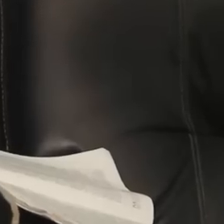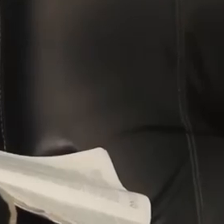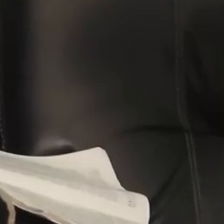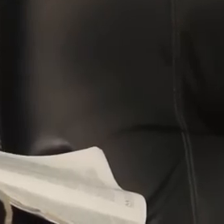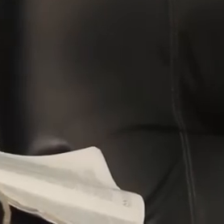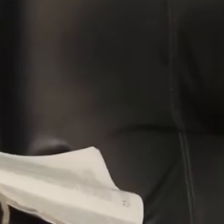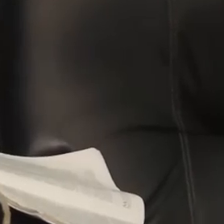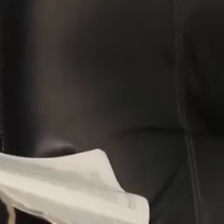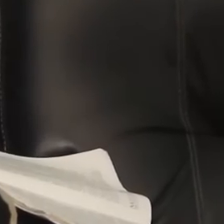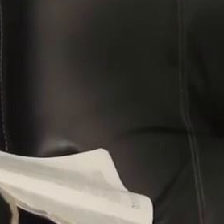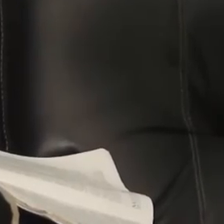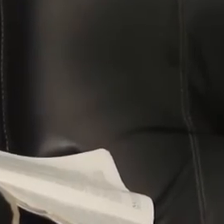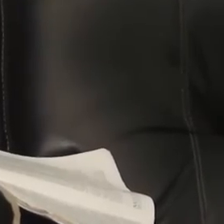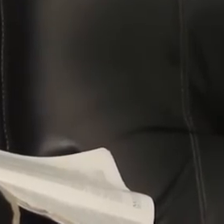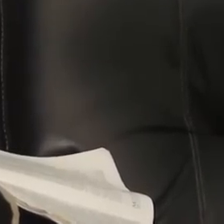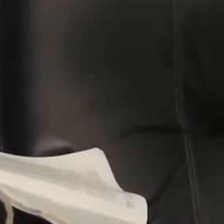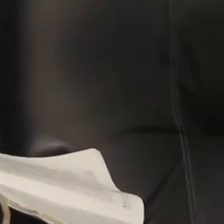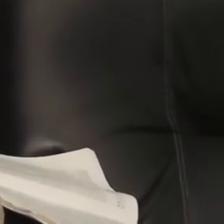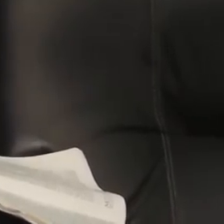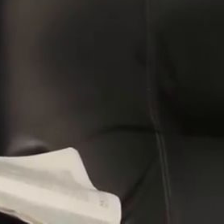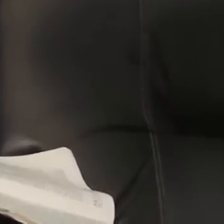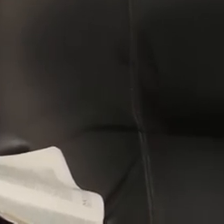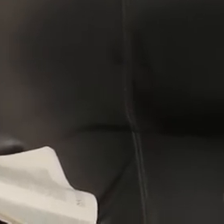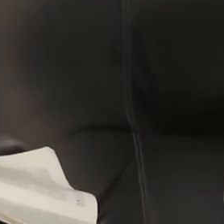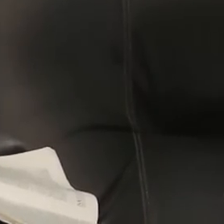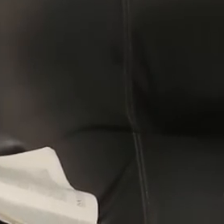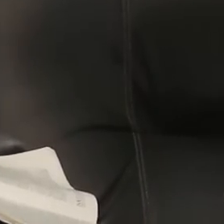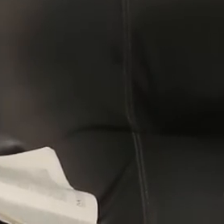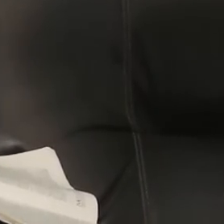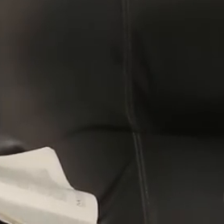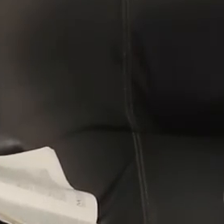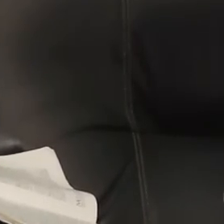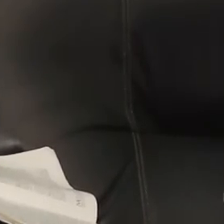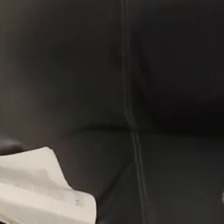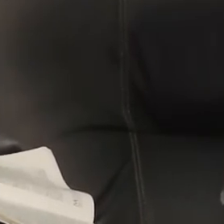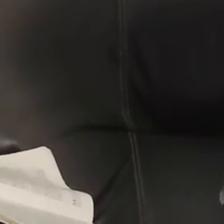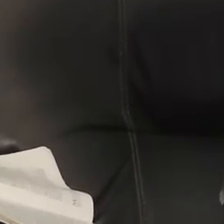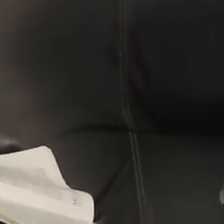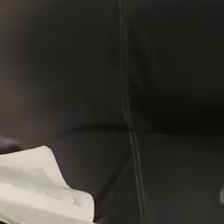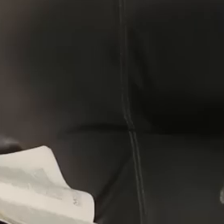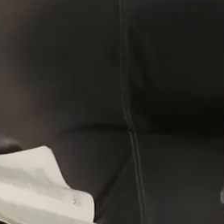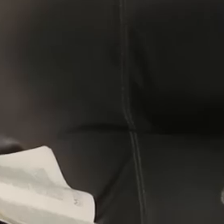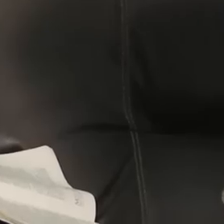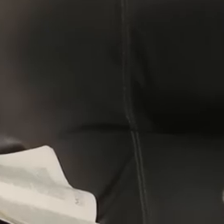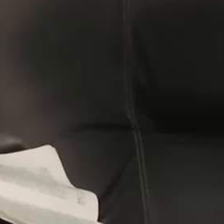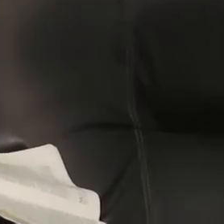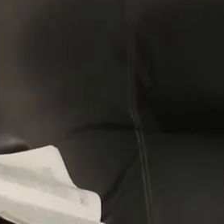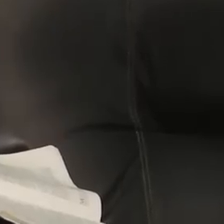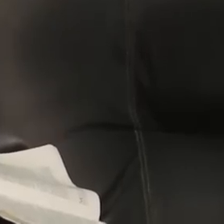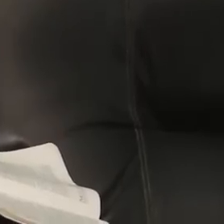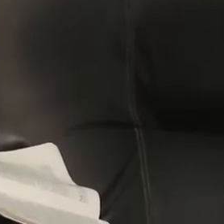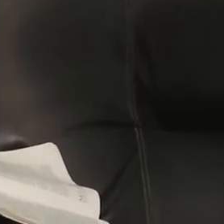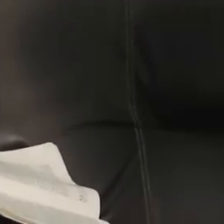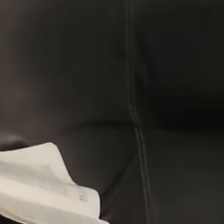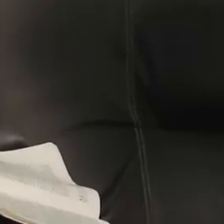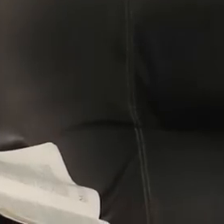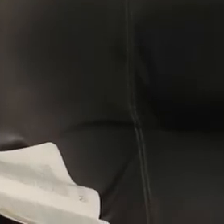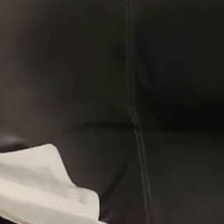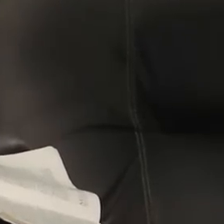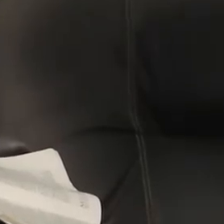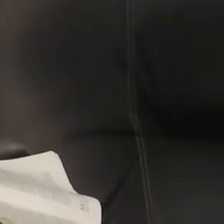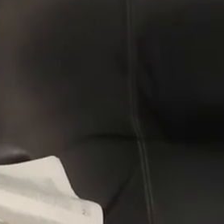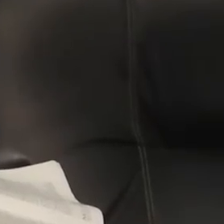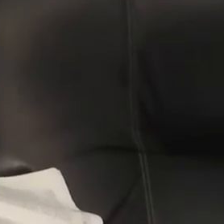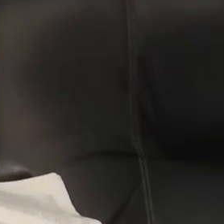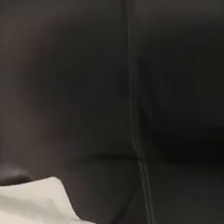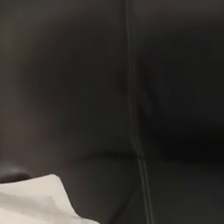is hearing my voice jake jadu agbaye all over the world ase tenu mi jade o to it comes up for my mouth o wo ko da oju o that